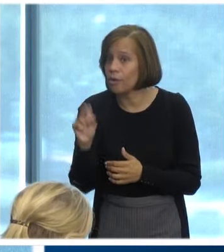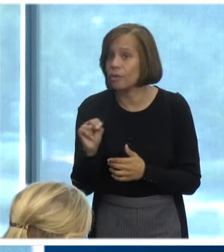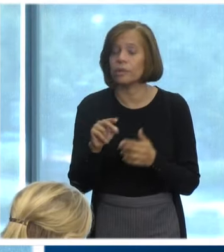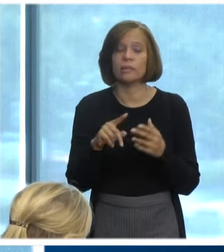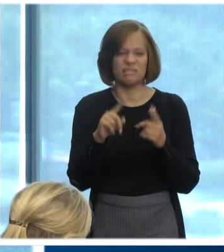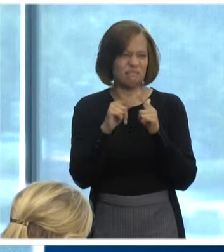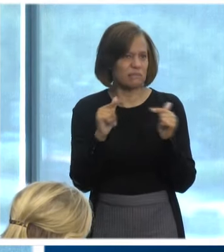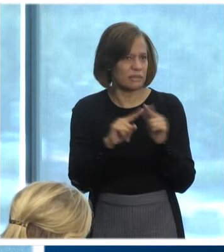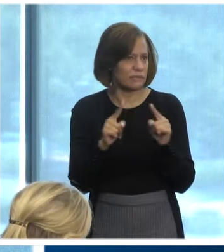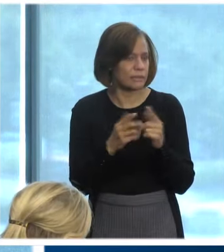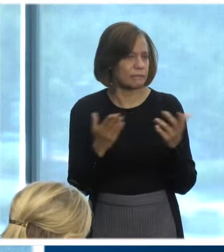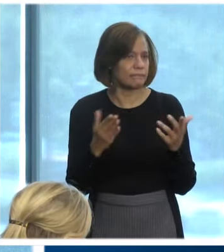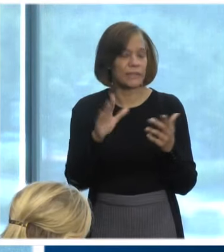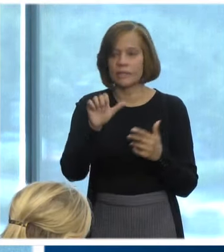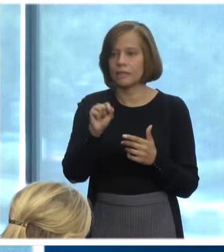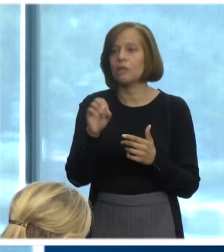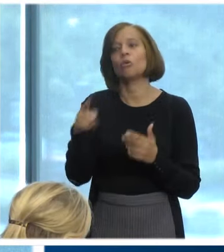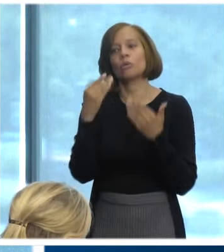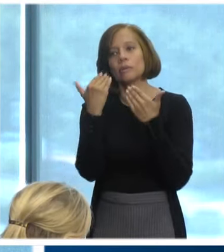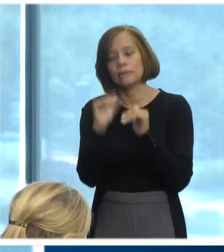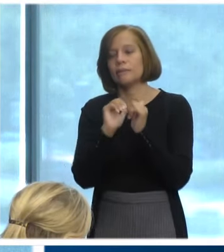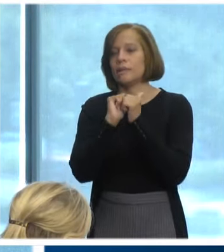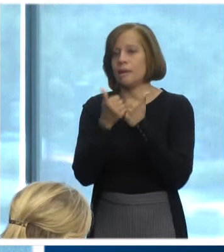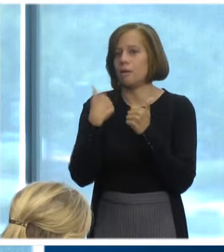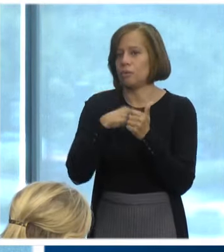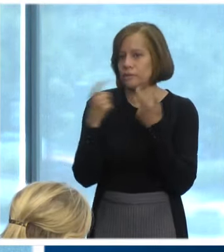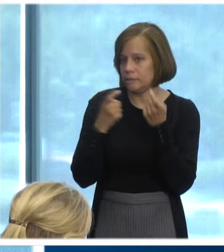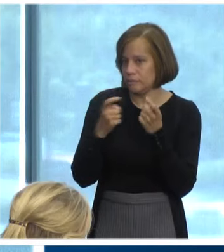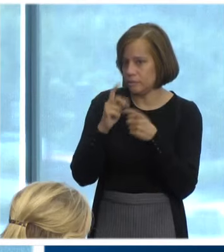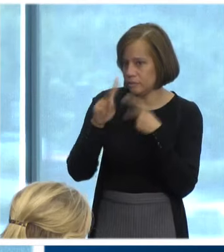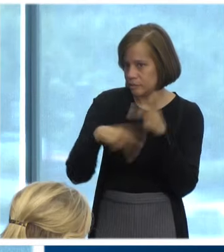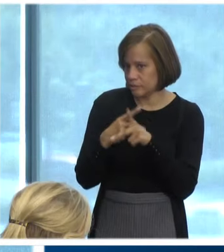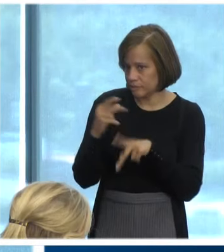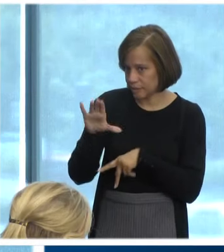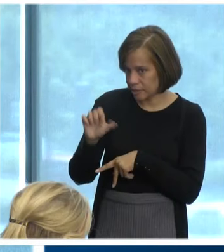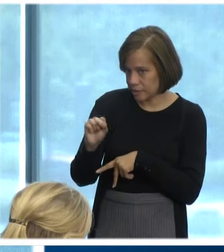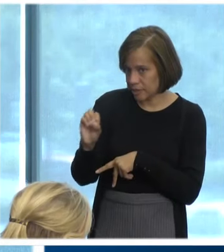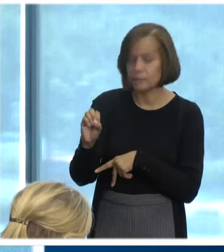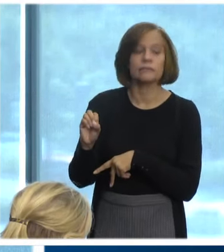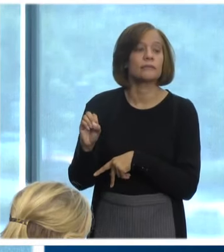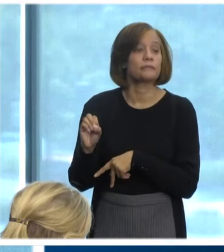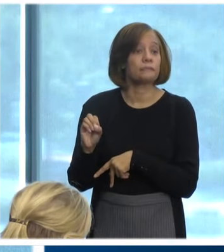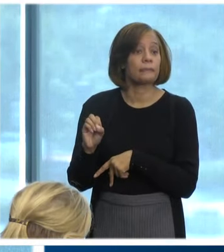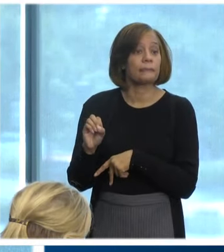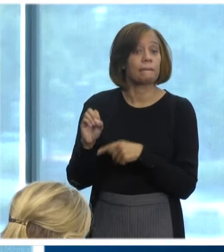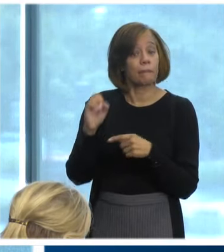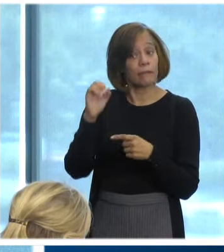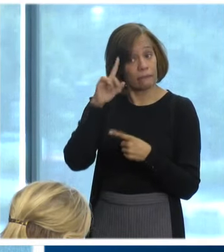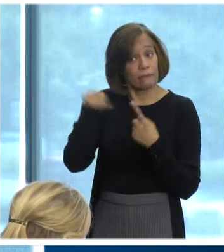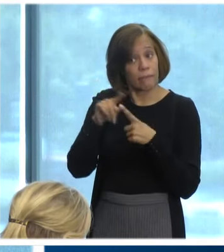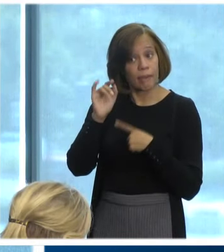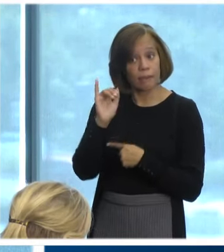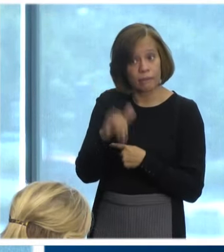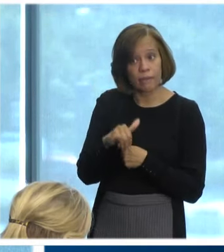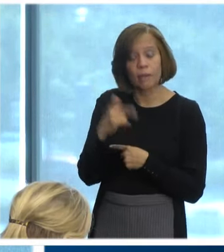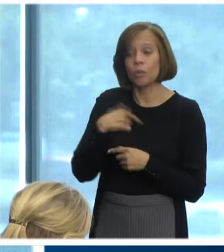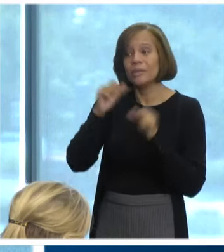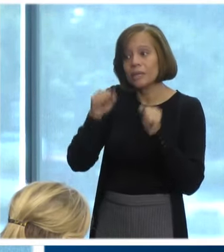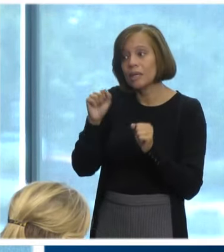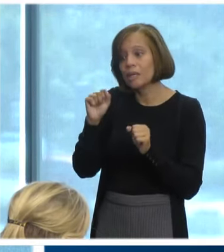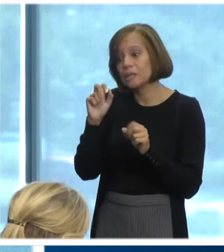case. So those all limit how we handle these cases. So with that in mind, we can look